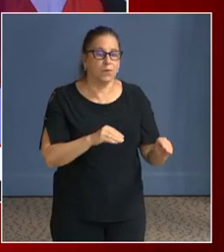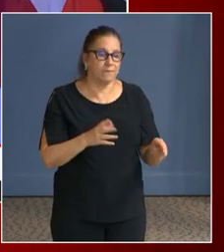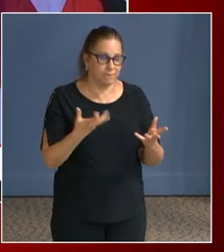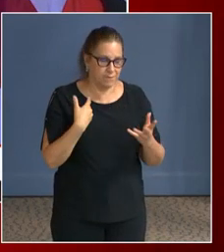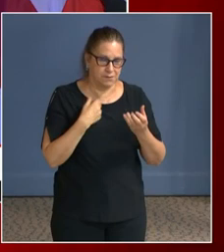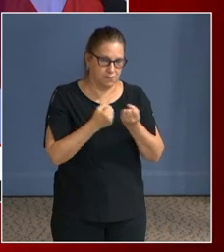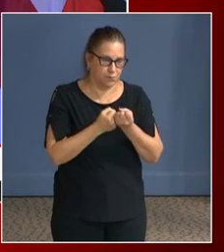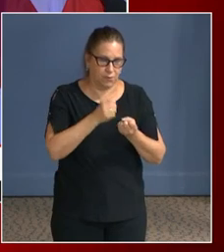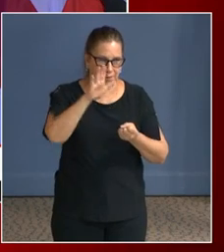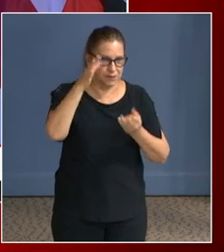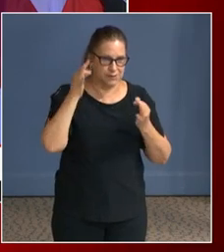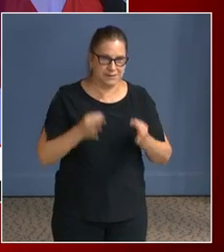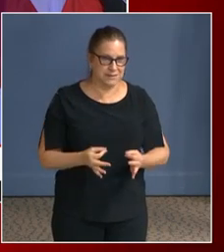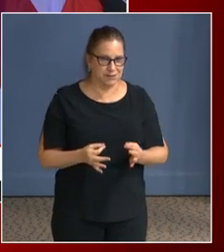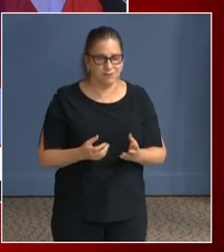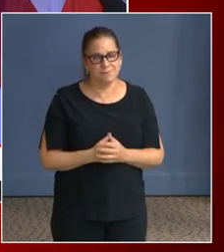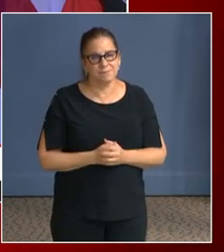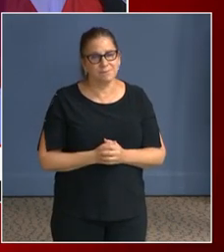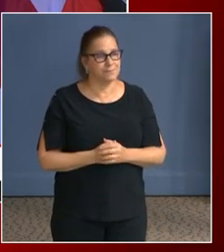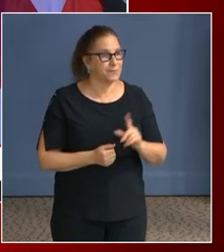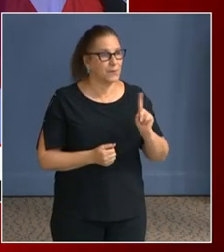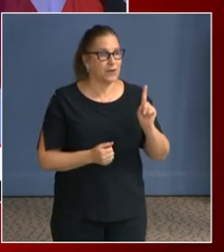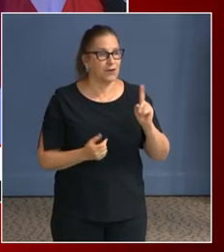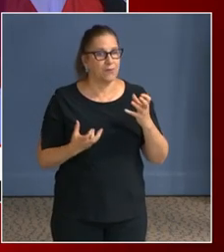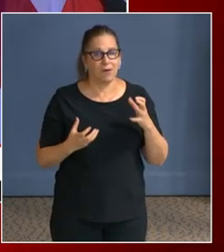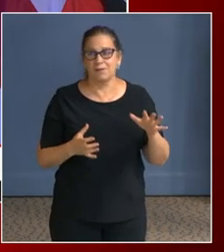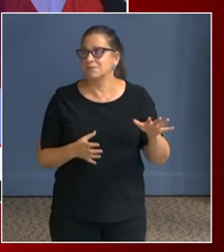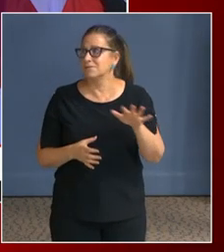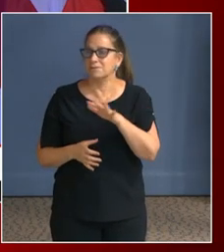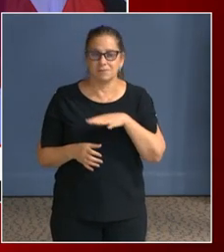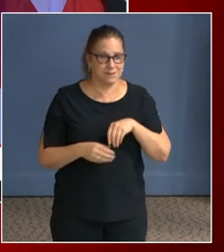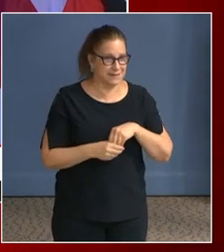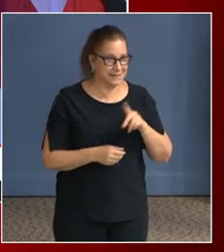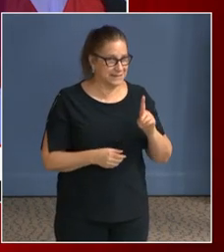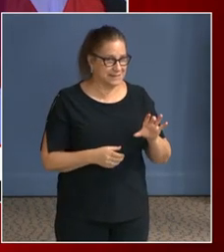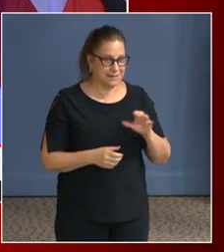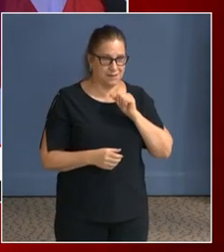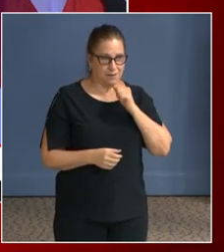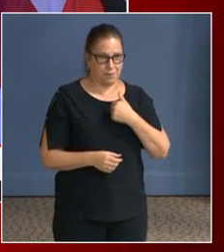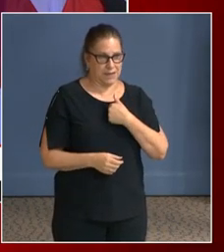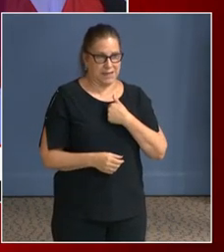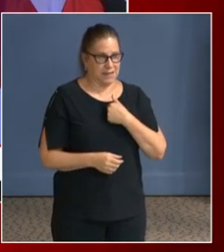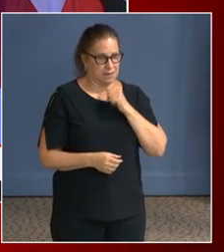was just where. In terms of teleworking,